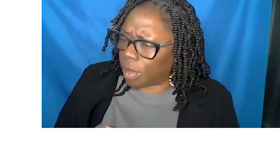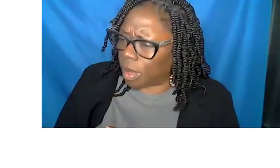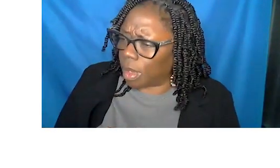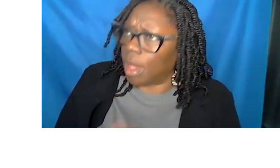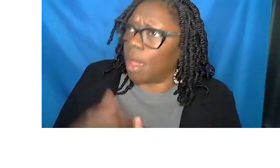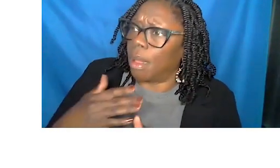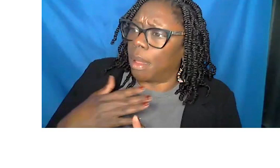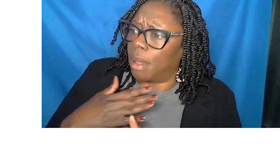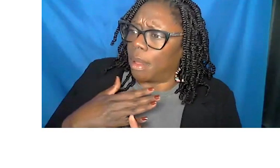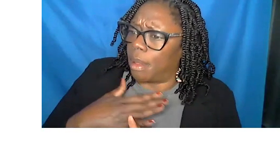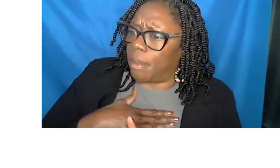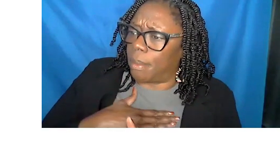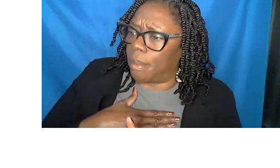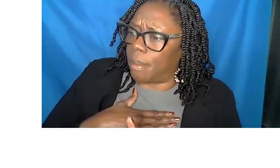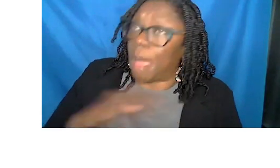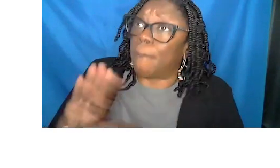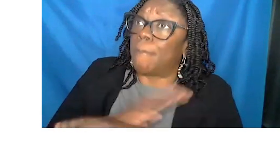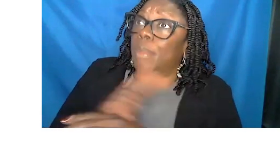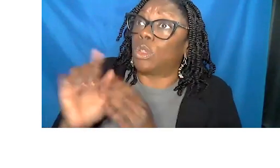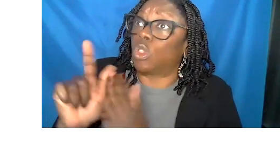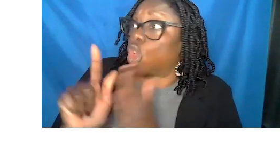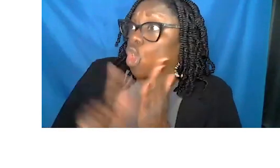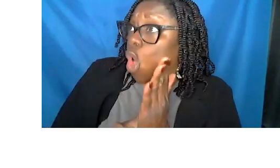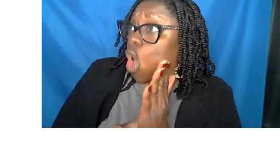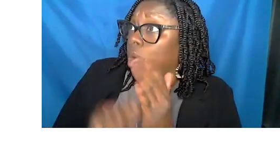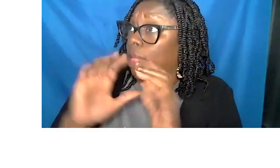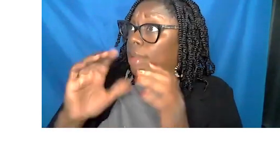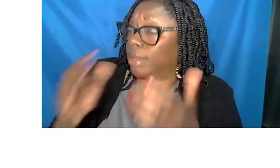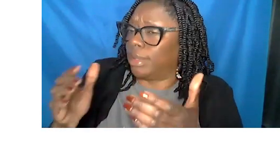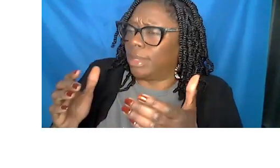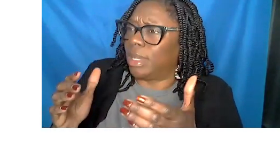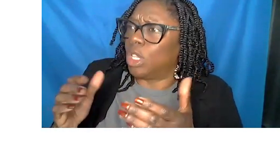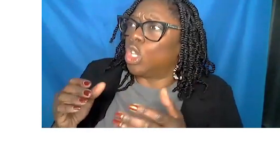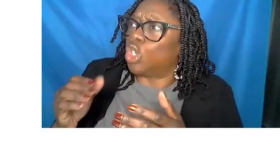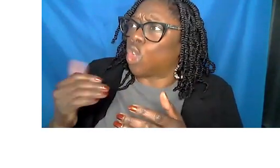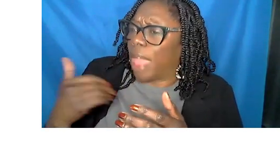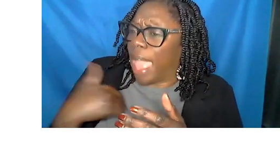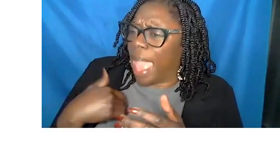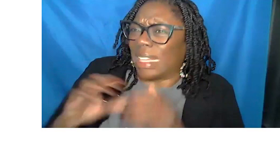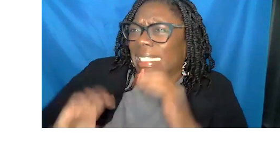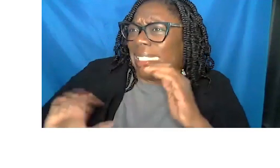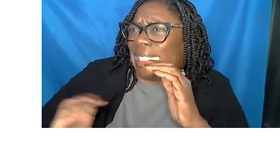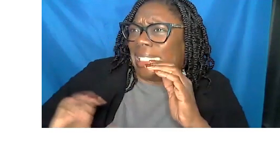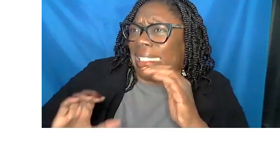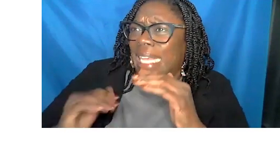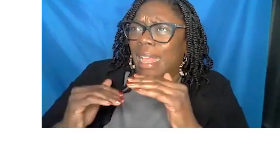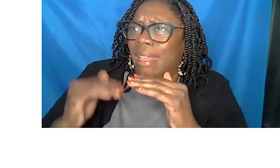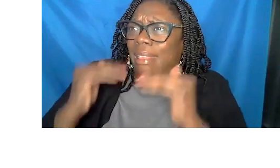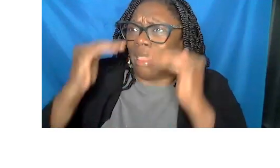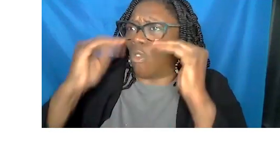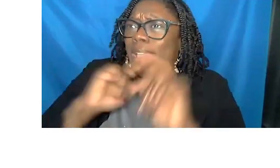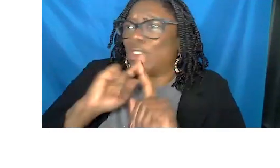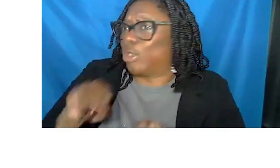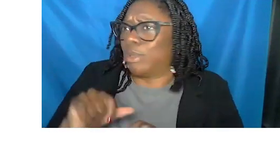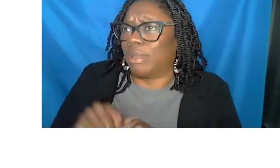of my questions in my business law class that are law-based, and they produce at best a C-level answer. Right. Yeah,